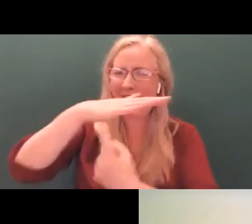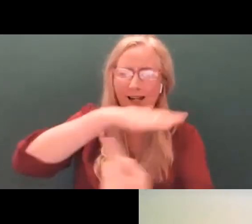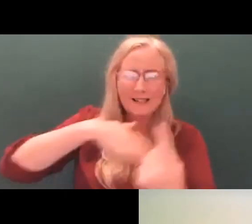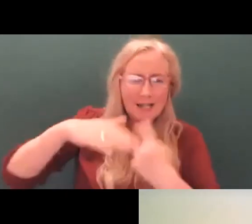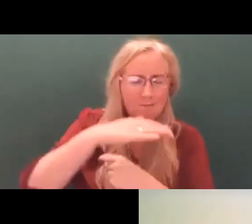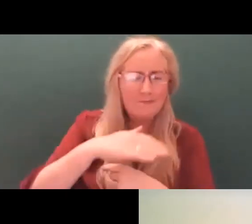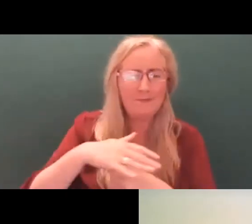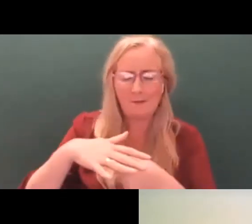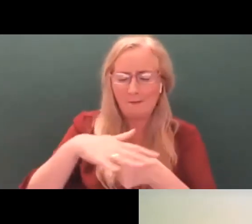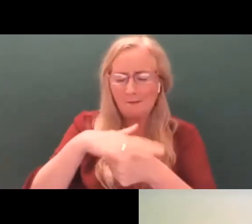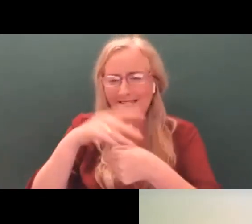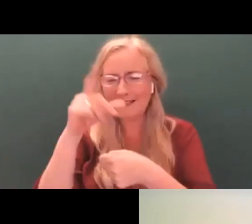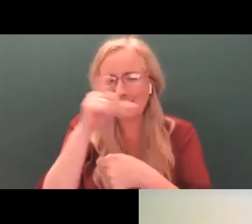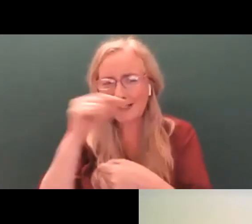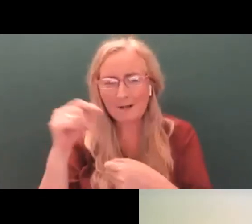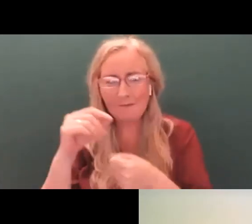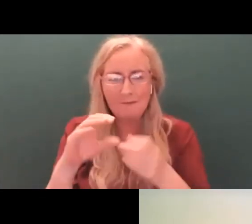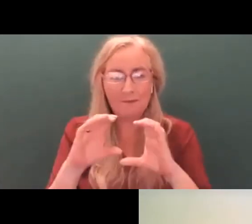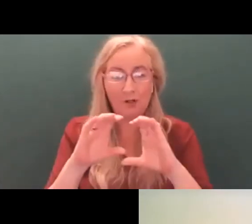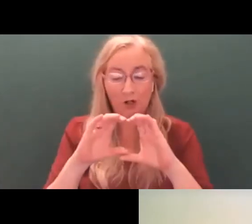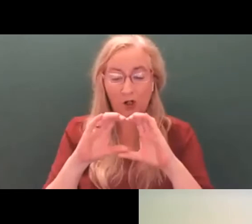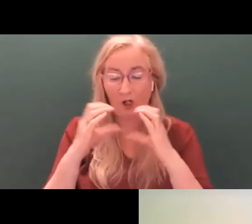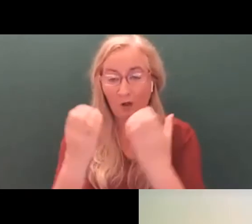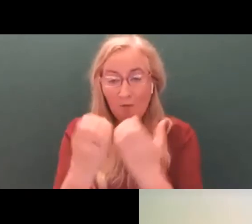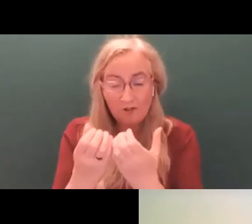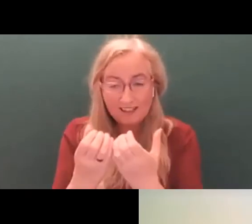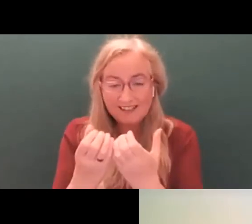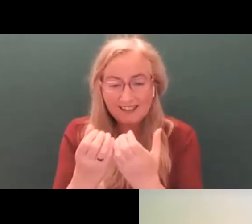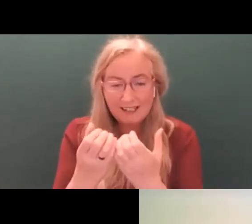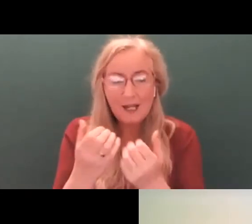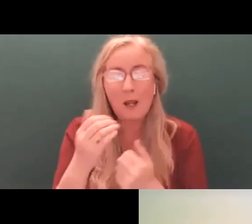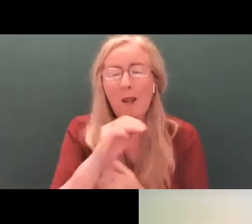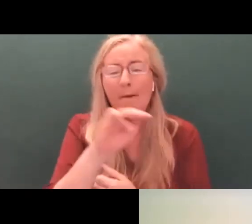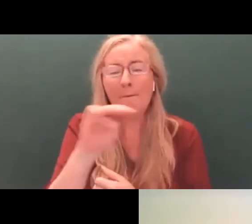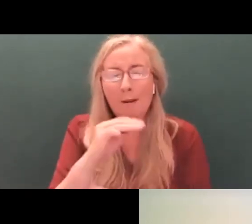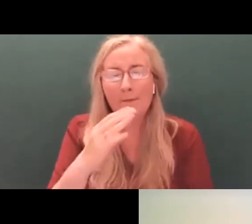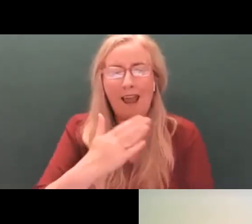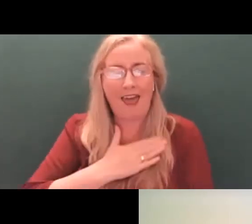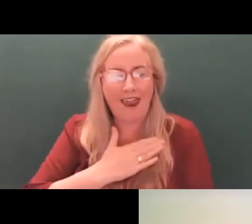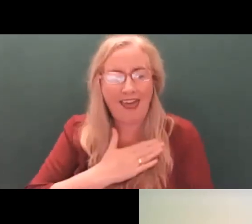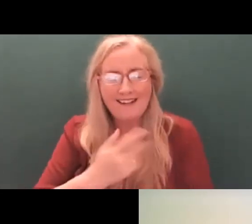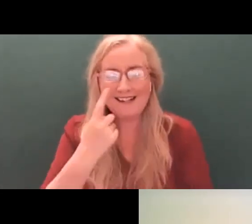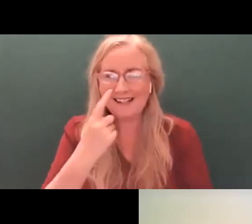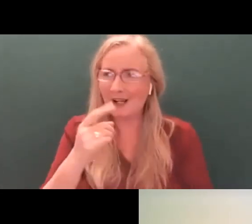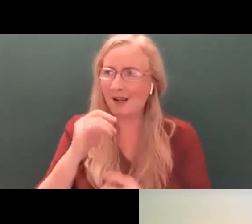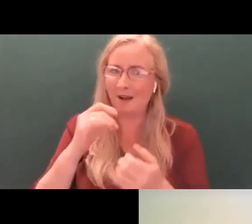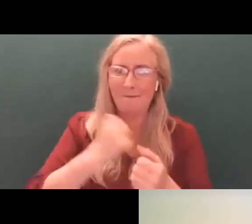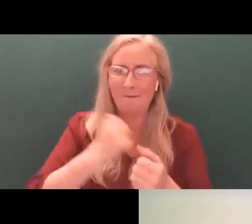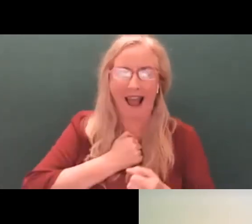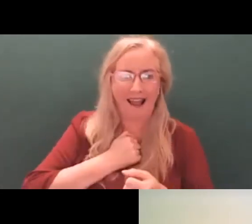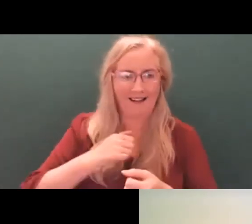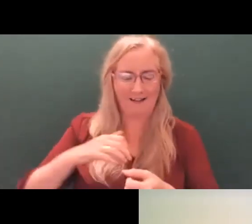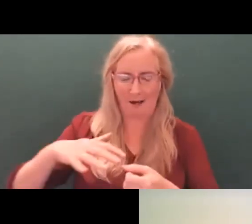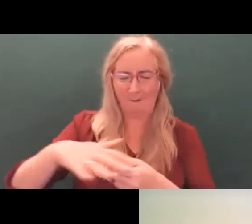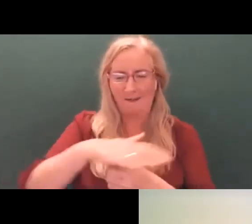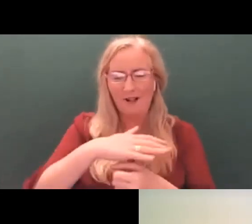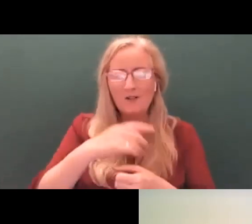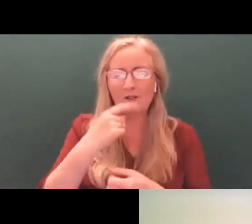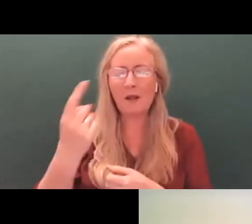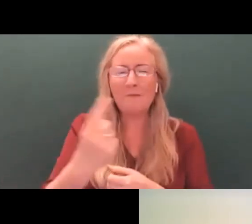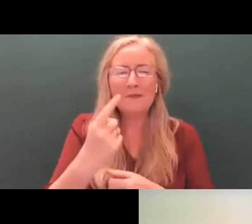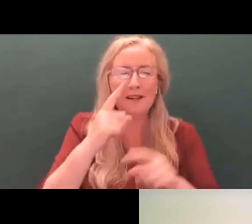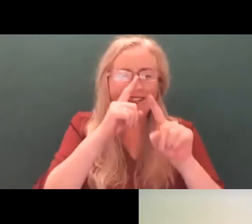names, you know, into your community. And people like to see something about their own place so quickly. So be quirky and